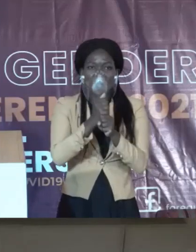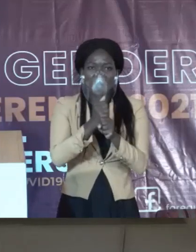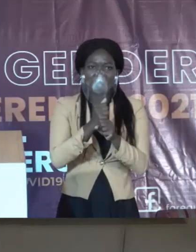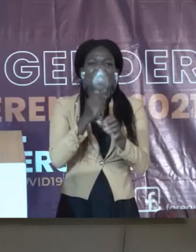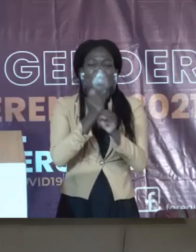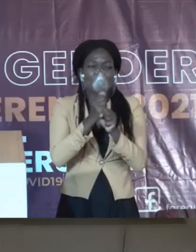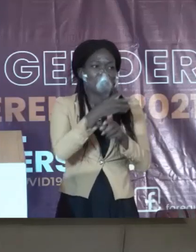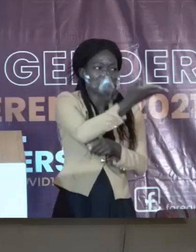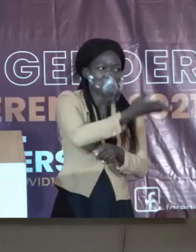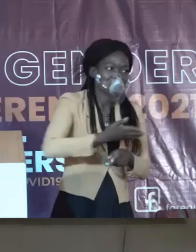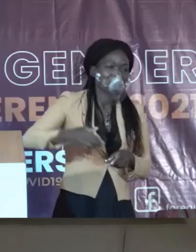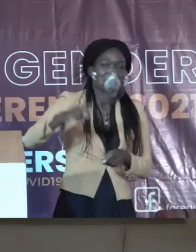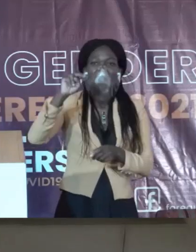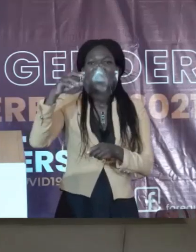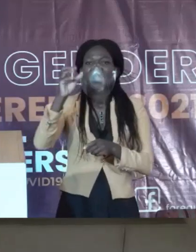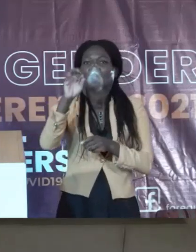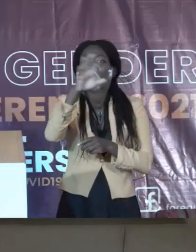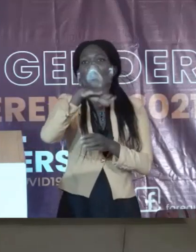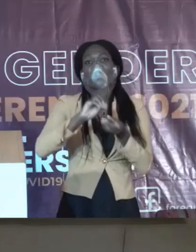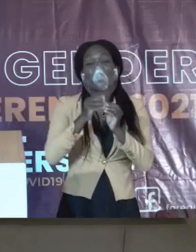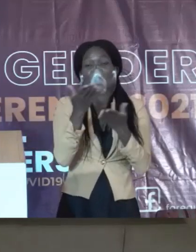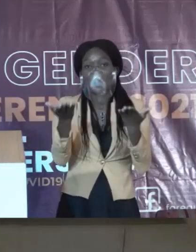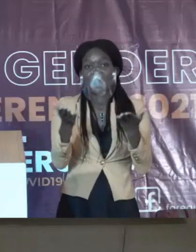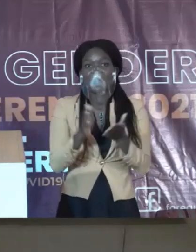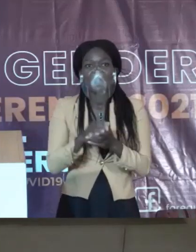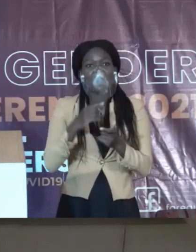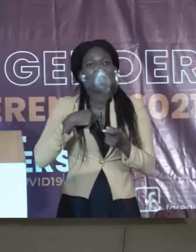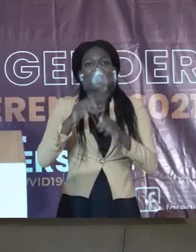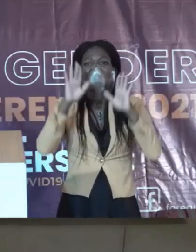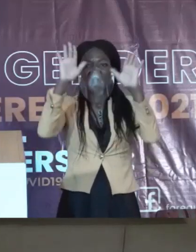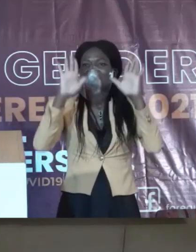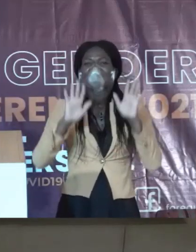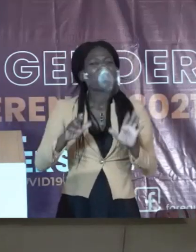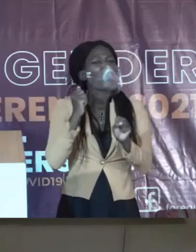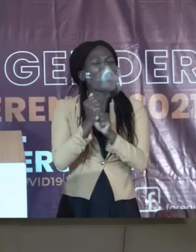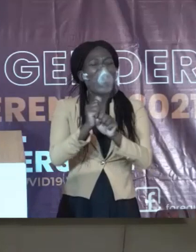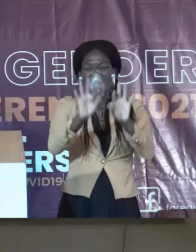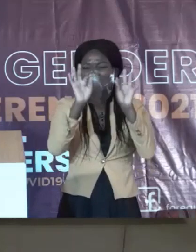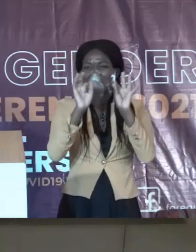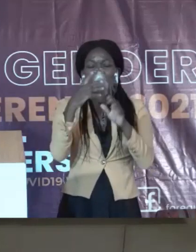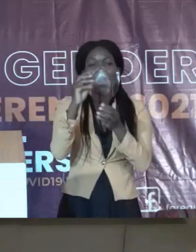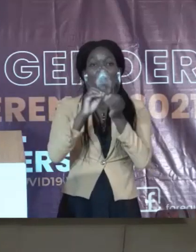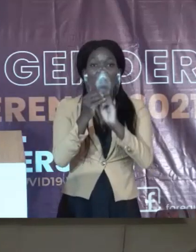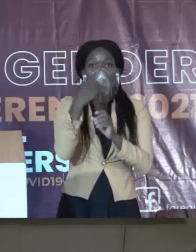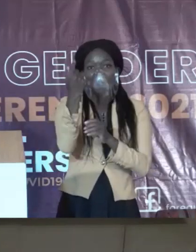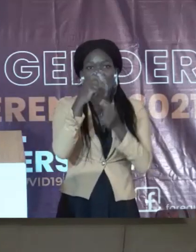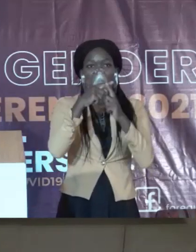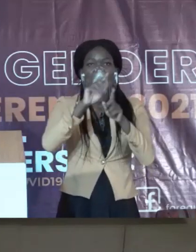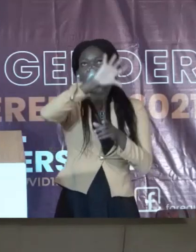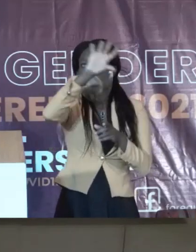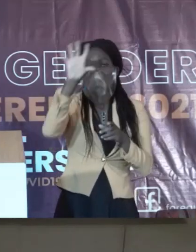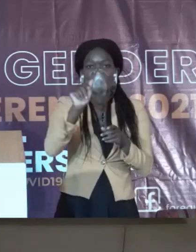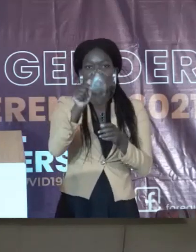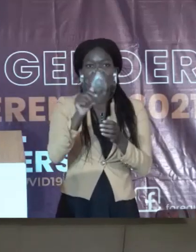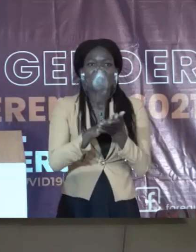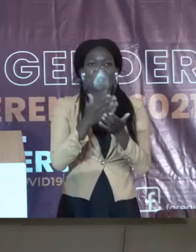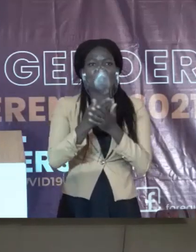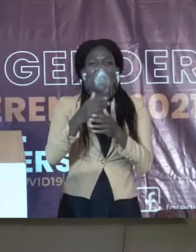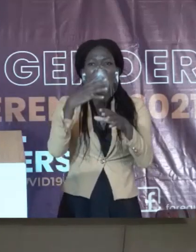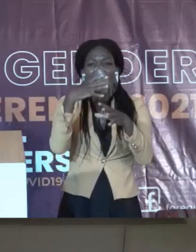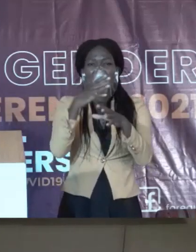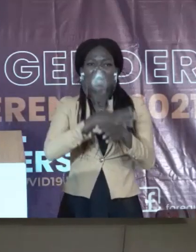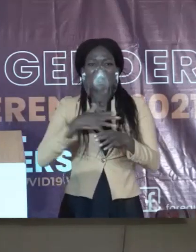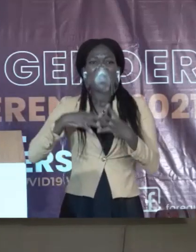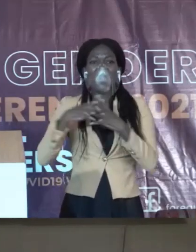you know, this tremendous work happening in Malawi and across Africa, often by small women-led organizations. So it doesn't have to be